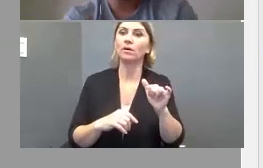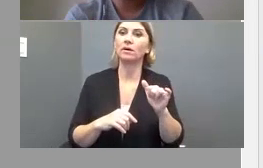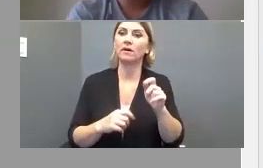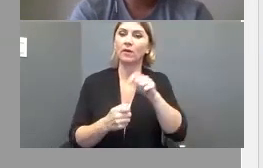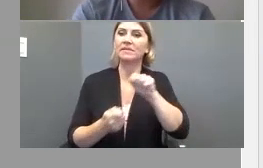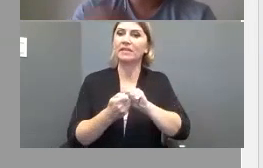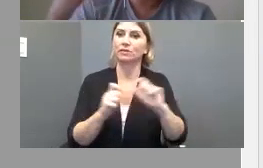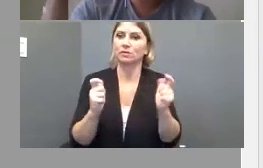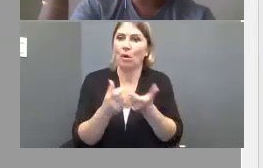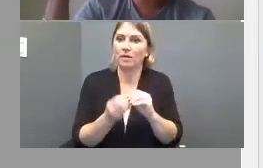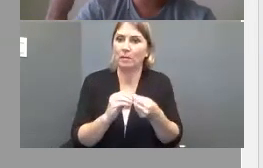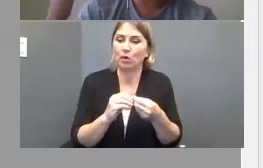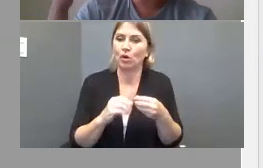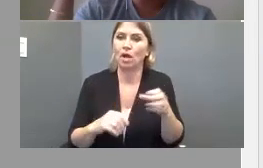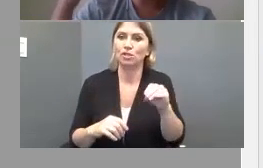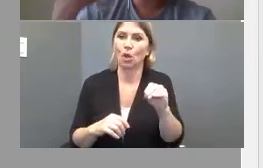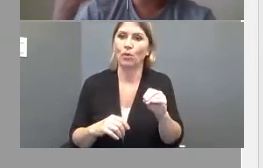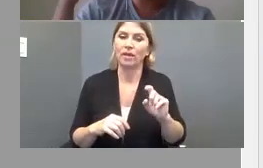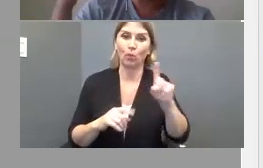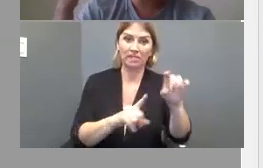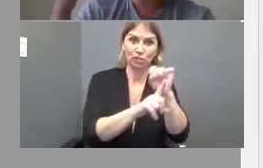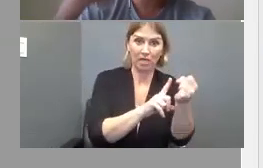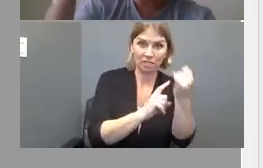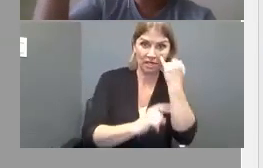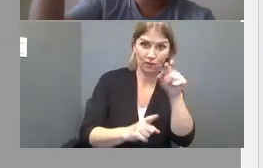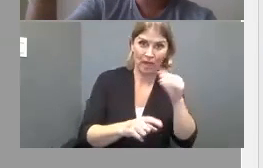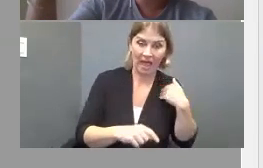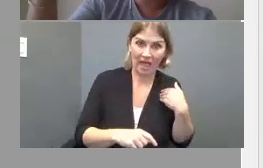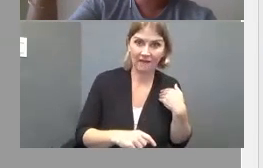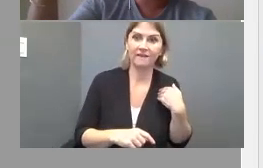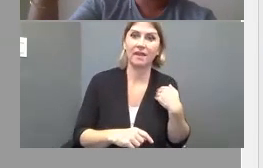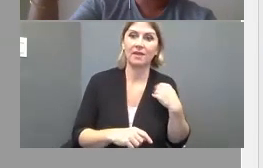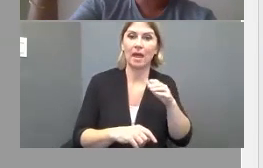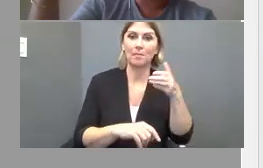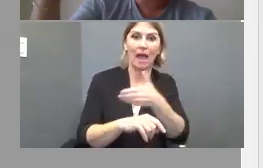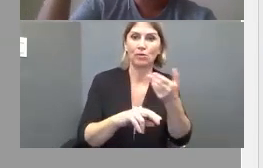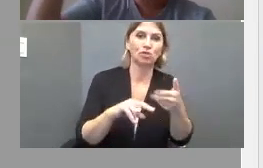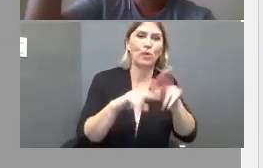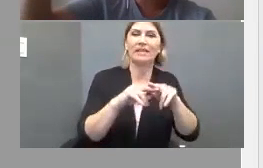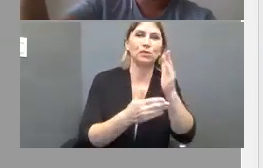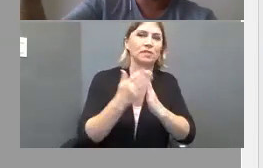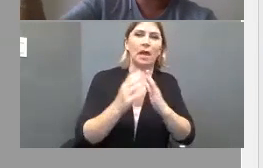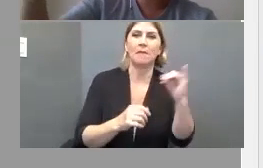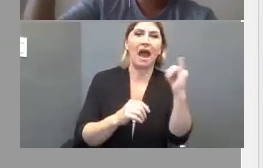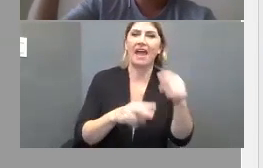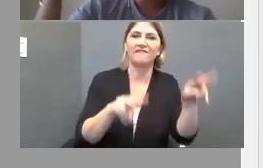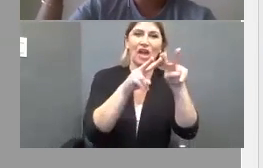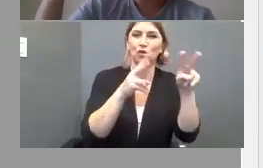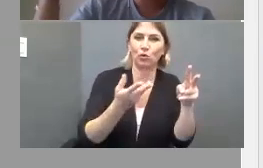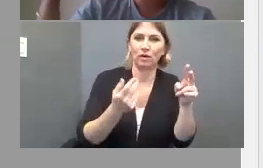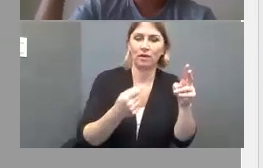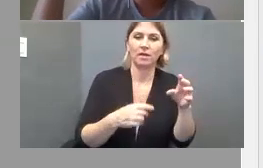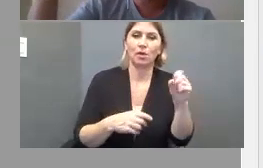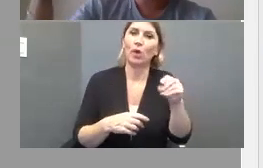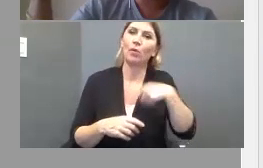number. So in one scenario, if you have R raised to the power of some particular I value when you're summing it up, you